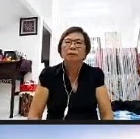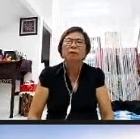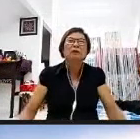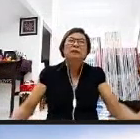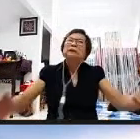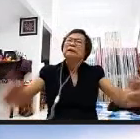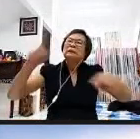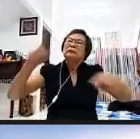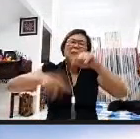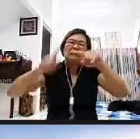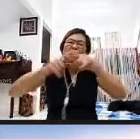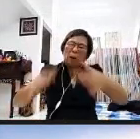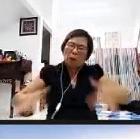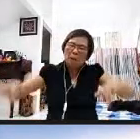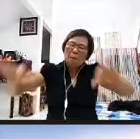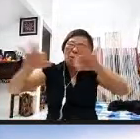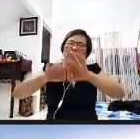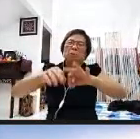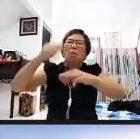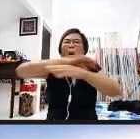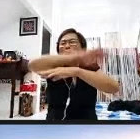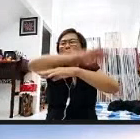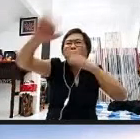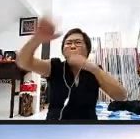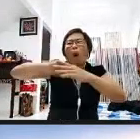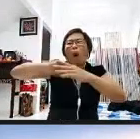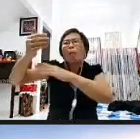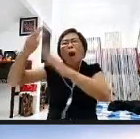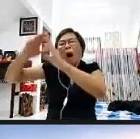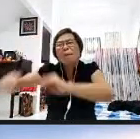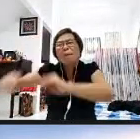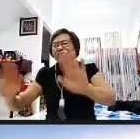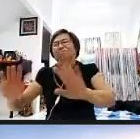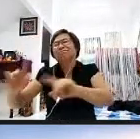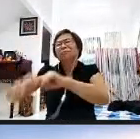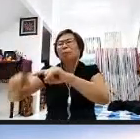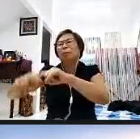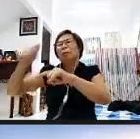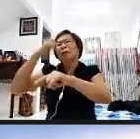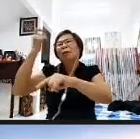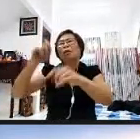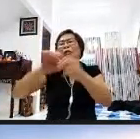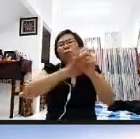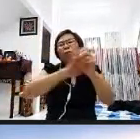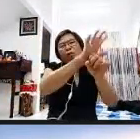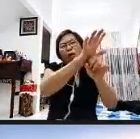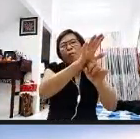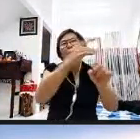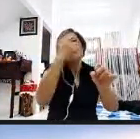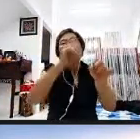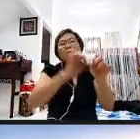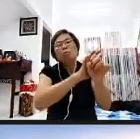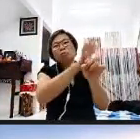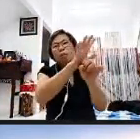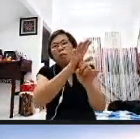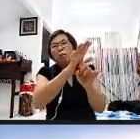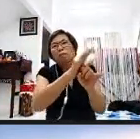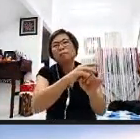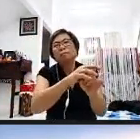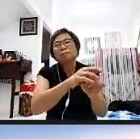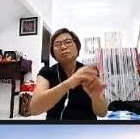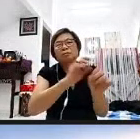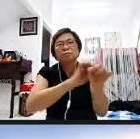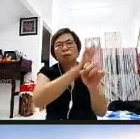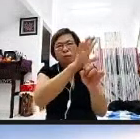the important issues that have arisen because of the COVID-19 pandemic. But there are a